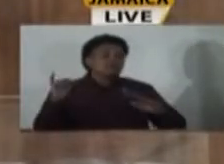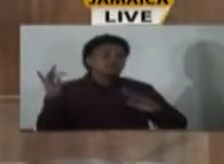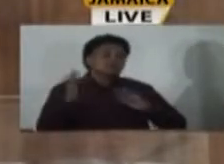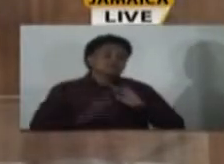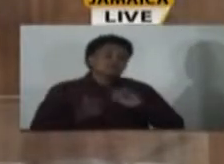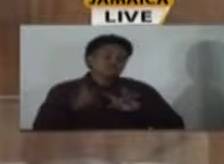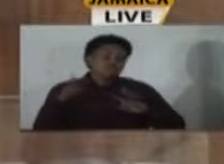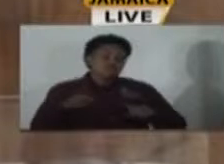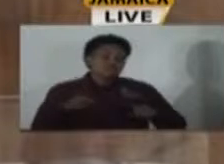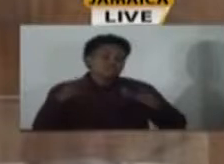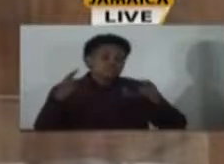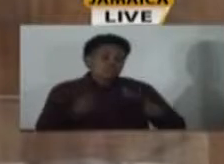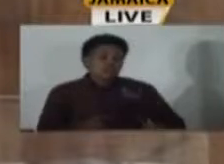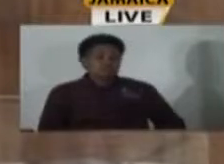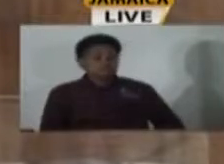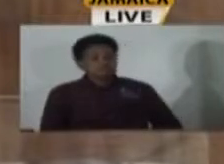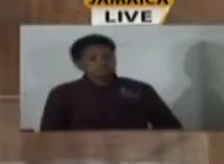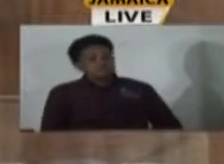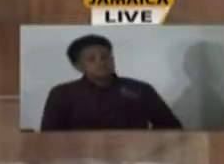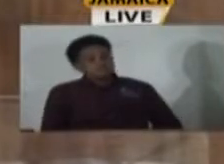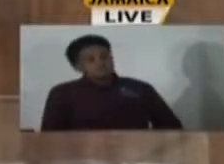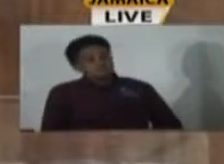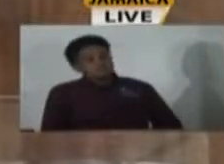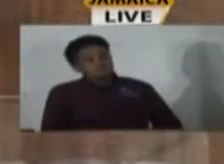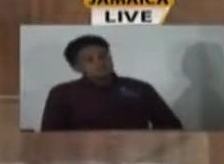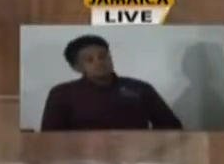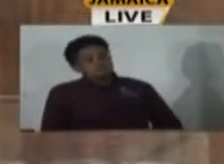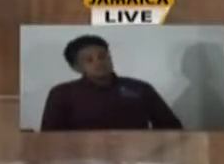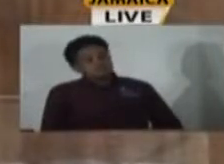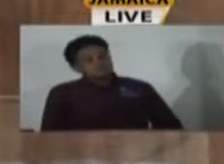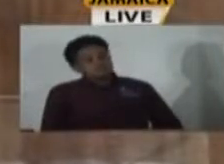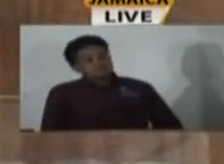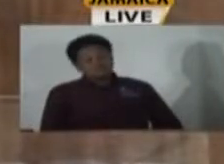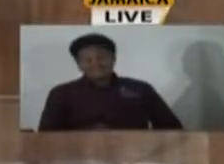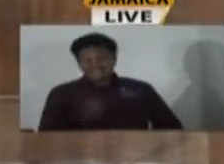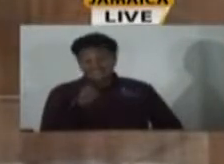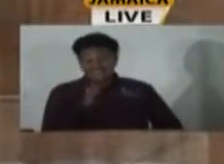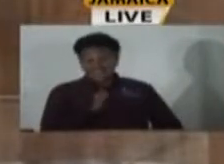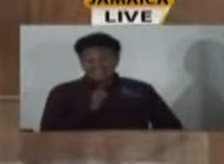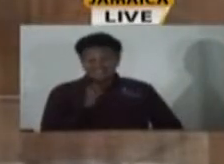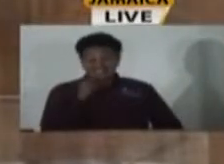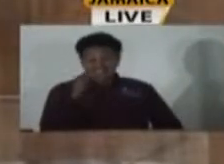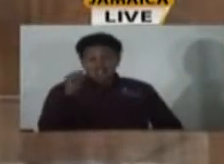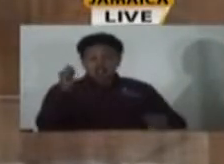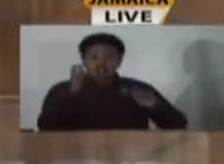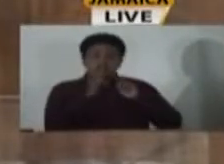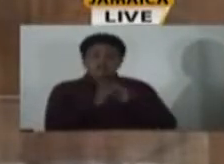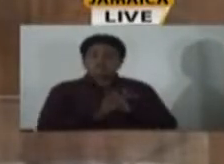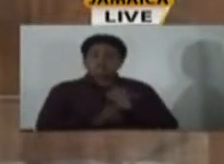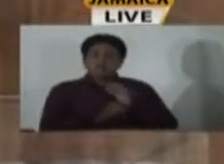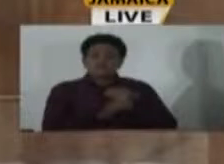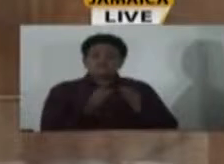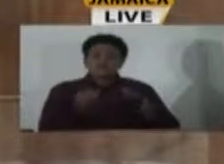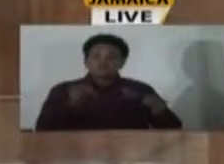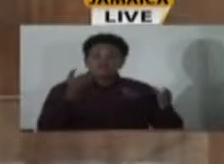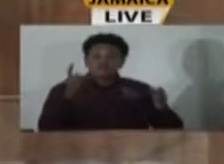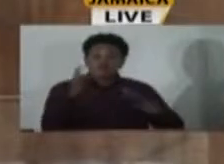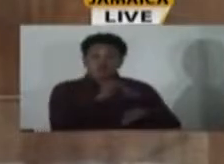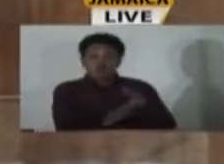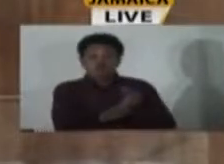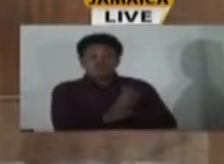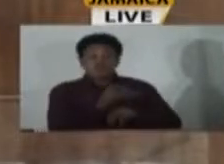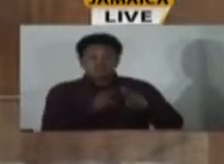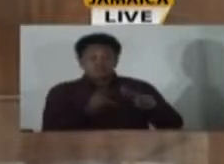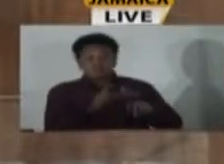from this. As I've said, another amendment provides that where the authorized